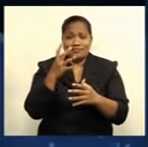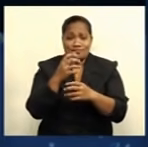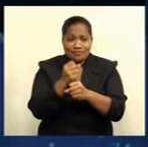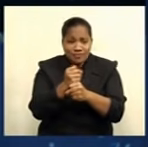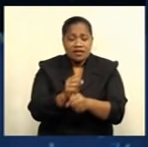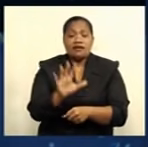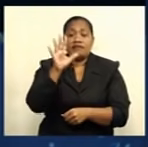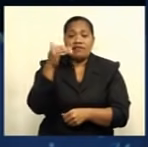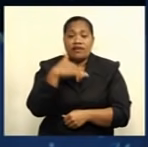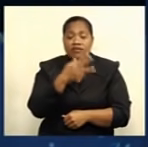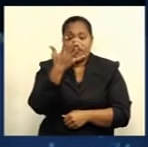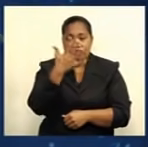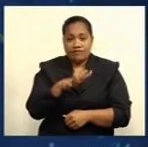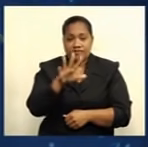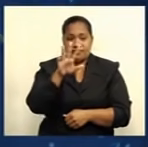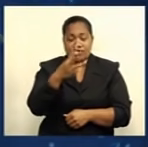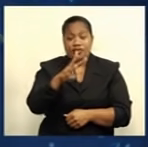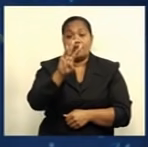at